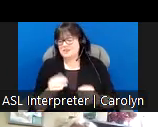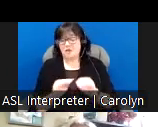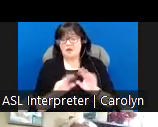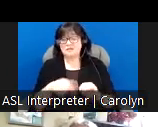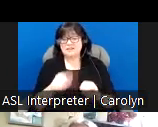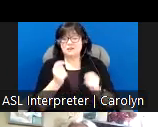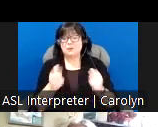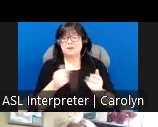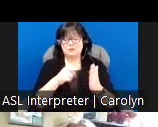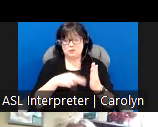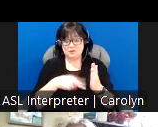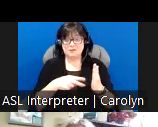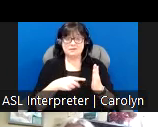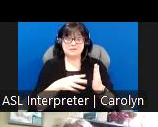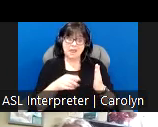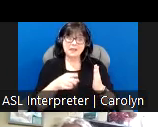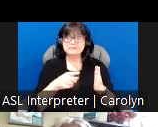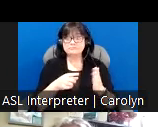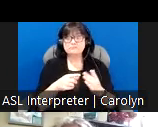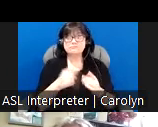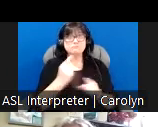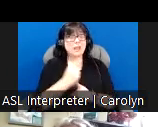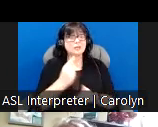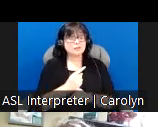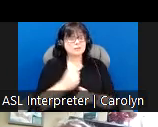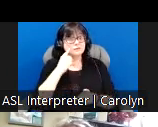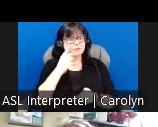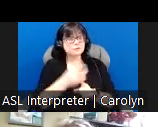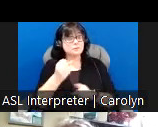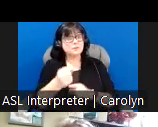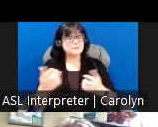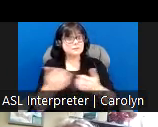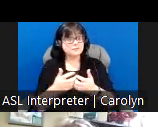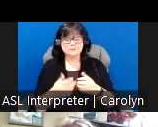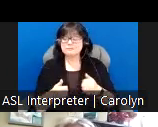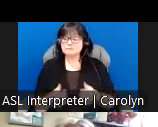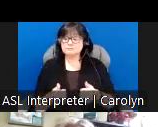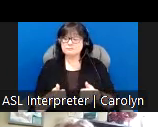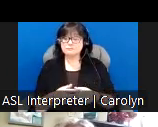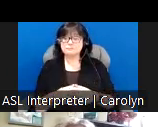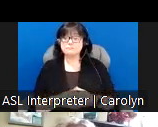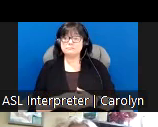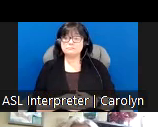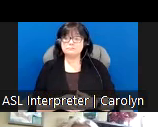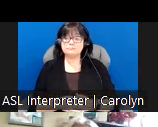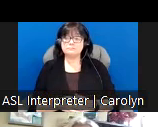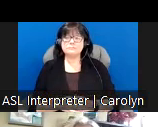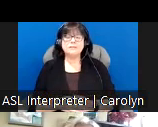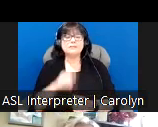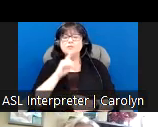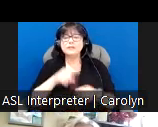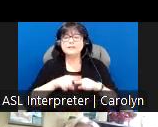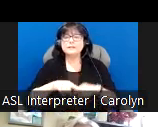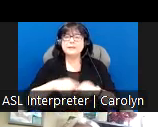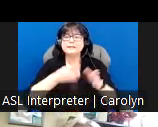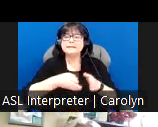And surprisingly, the assessments were quite accurate in their placement. So it depends on the client, and it